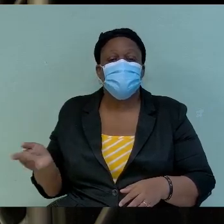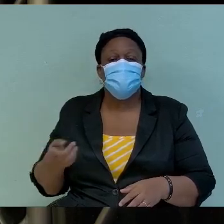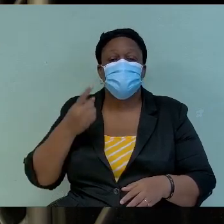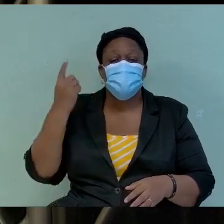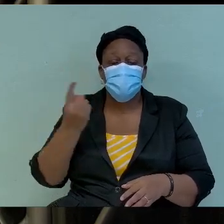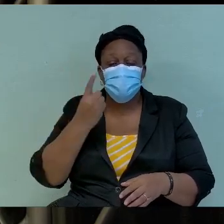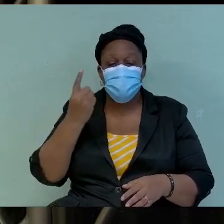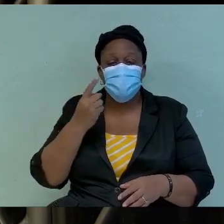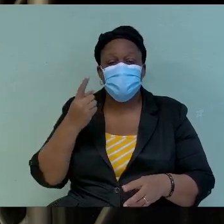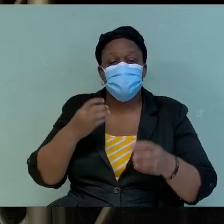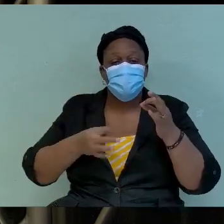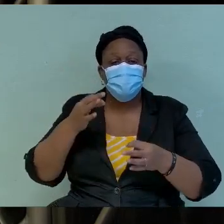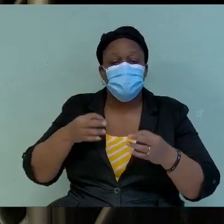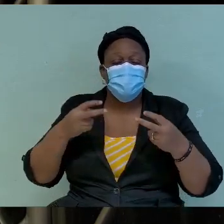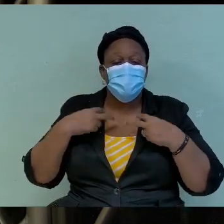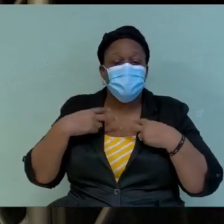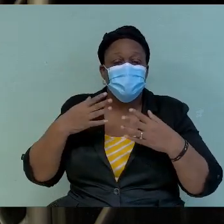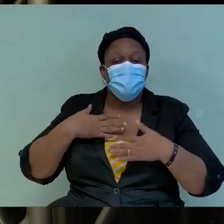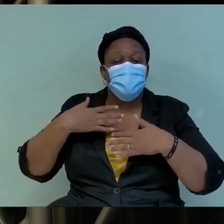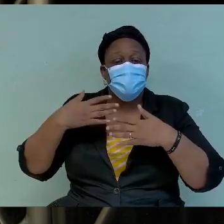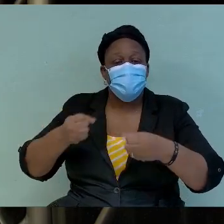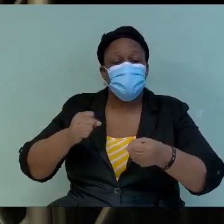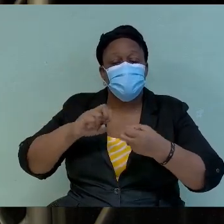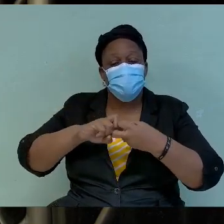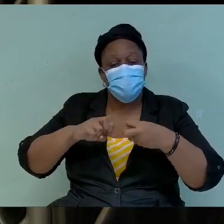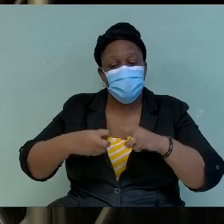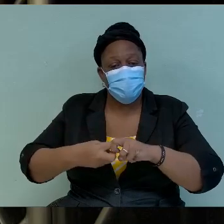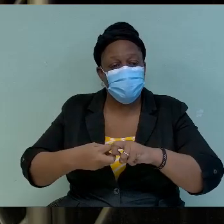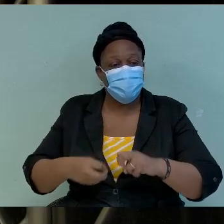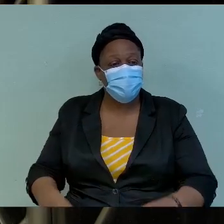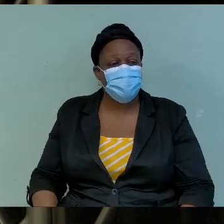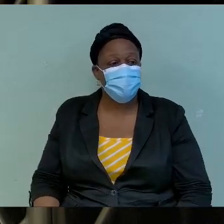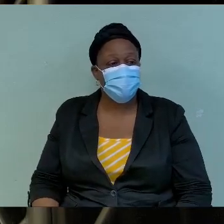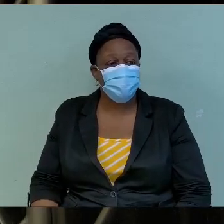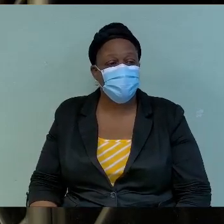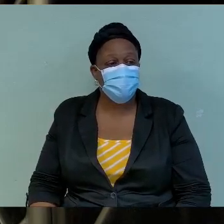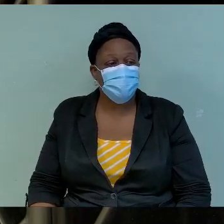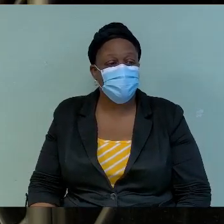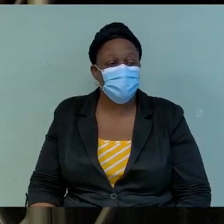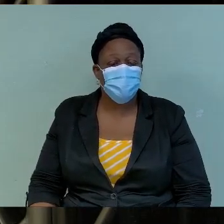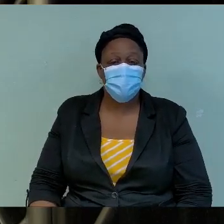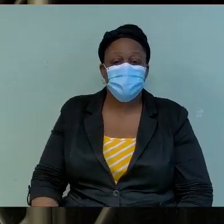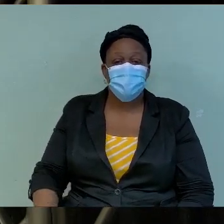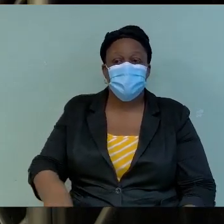for health-related matters. Again, the numbers for the NEOC are